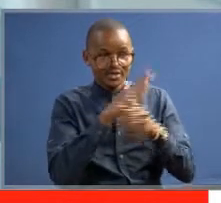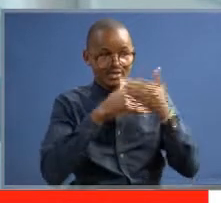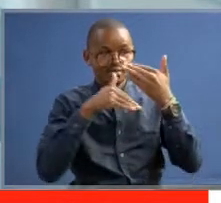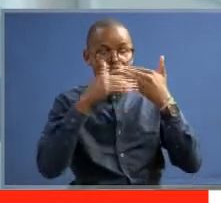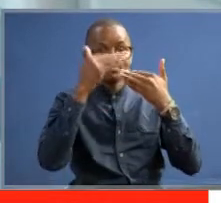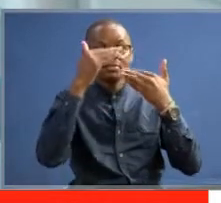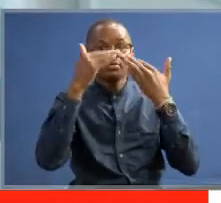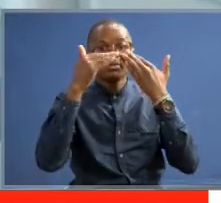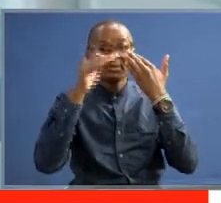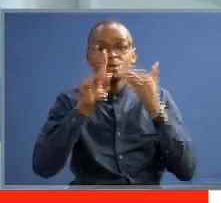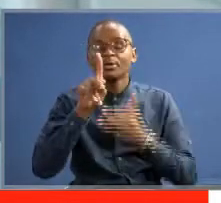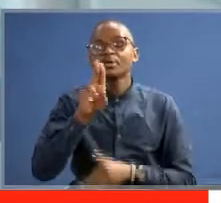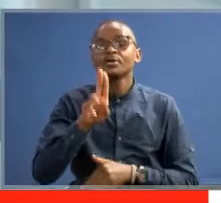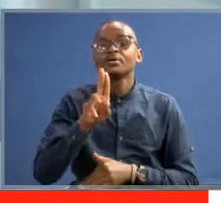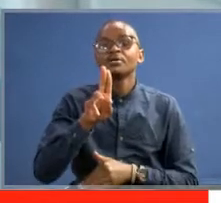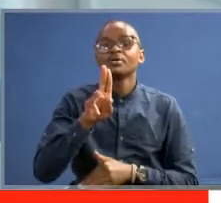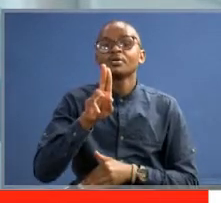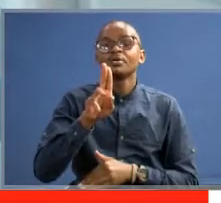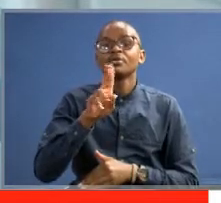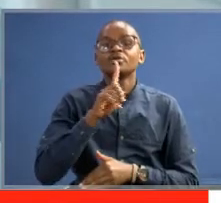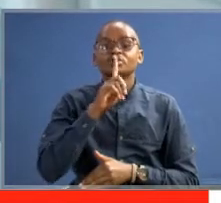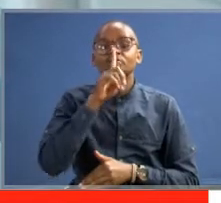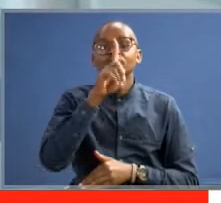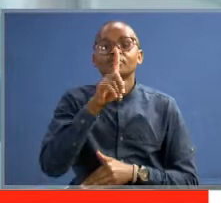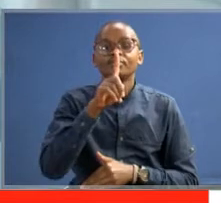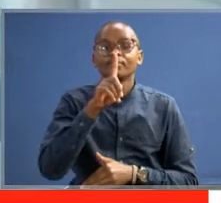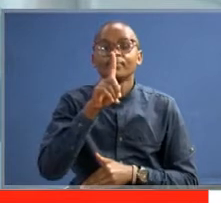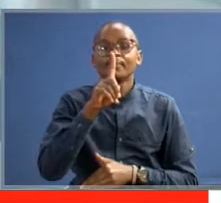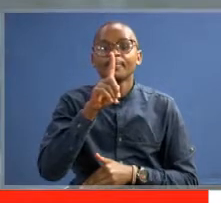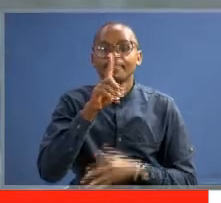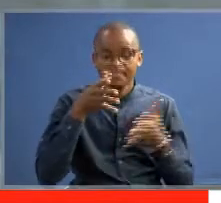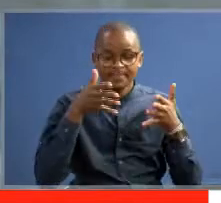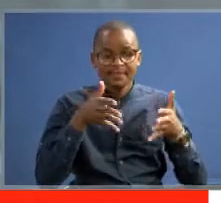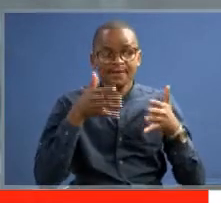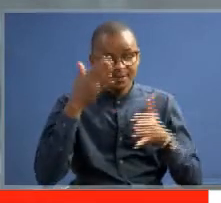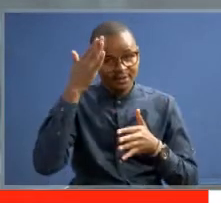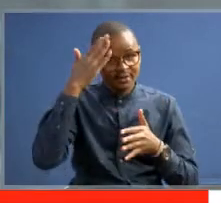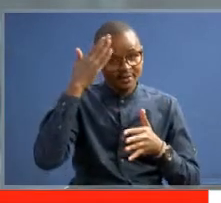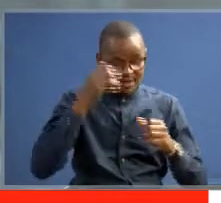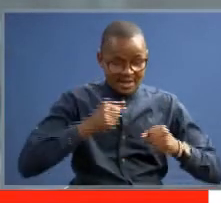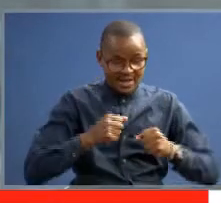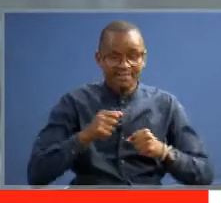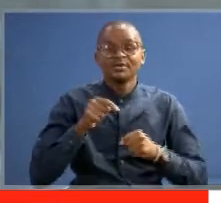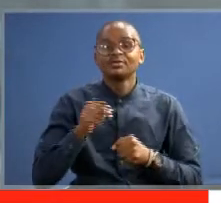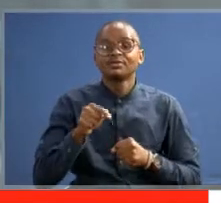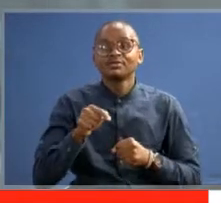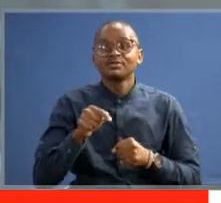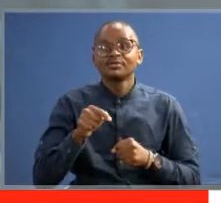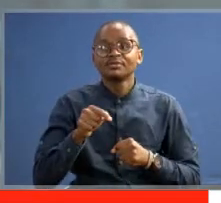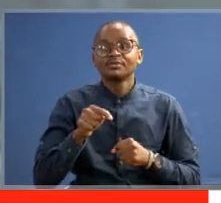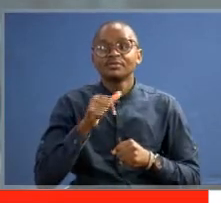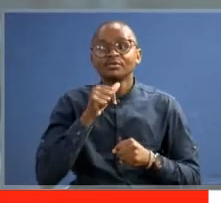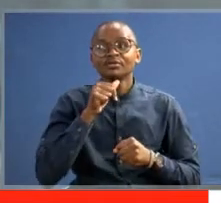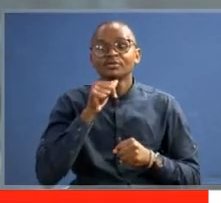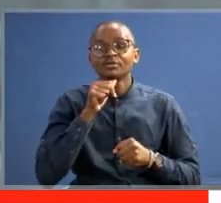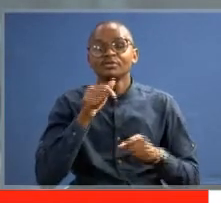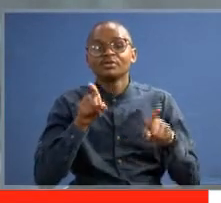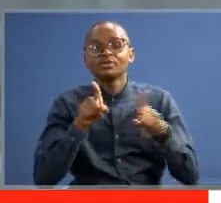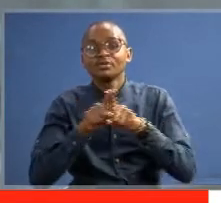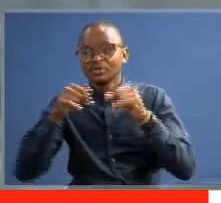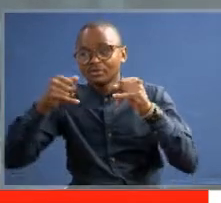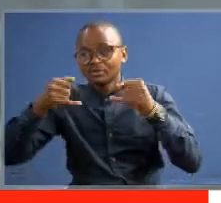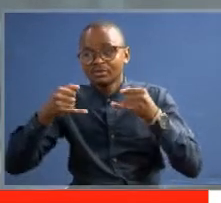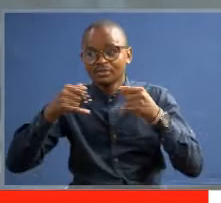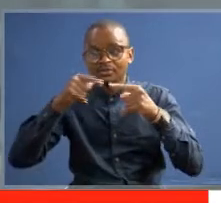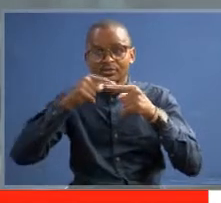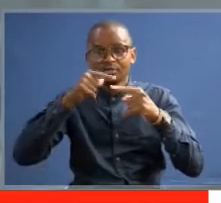university, Kenyatta University. And so I'm alumnus, and I'm happy to be here. I mean, you're not also new in